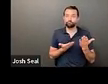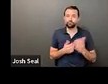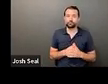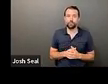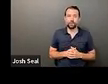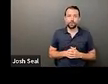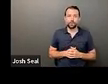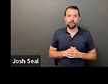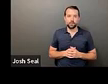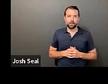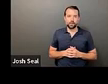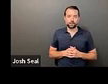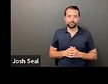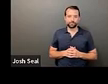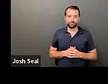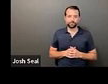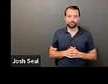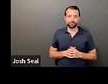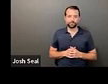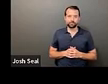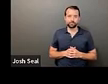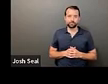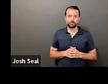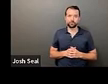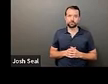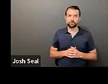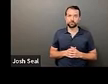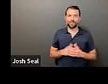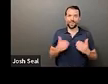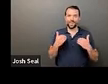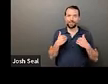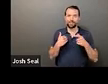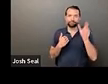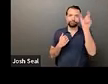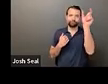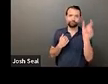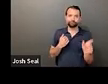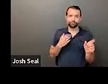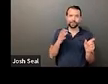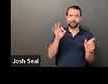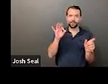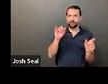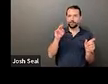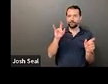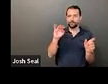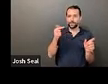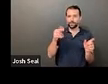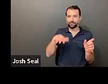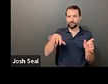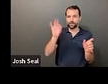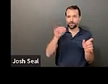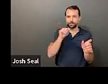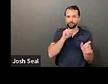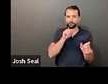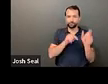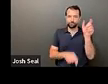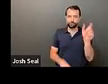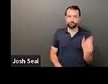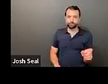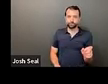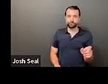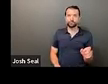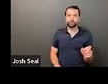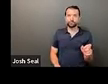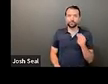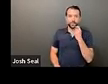What this has, it has the finding. This first column, the left-hand column, has the finding. The finding